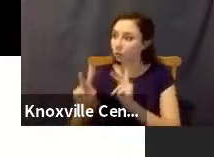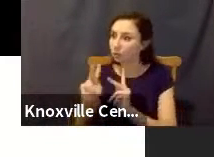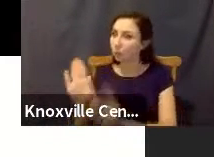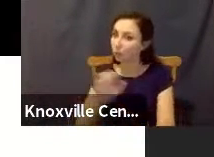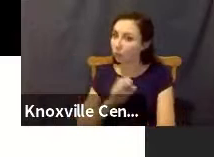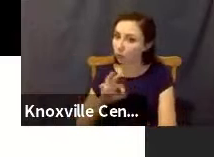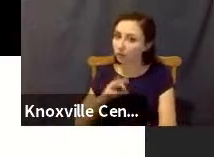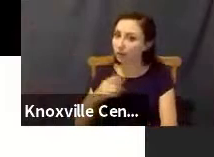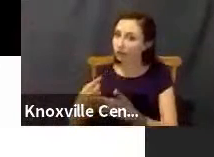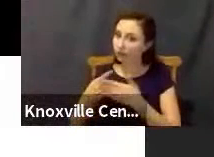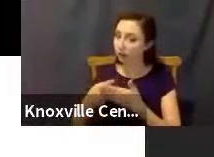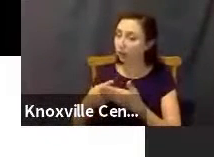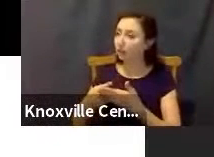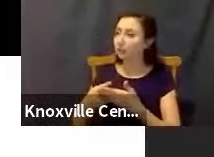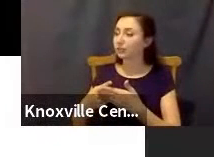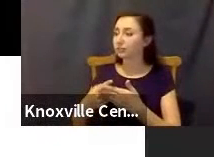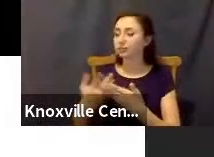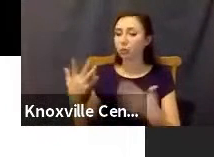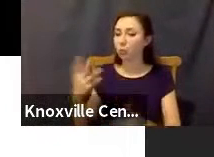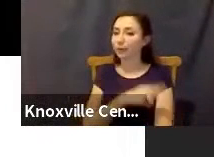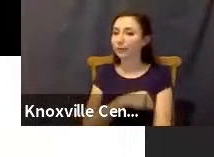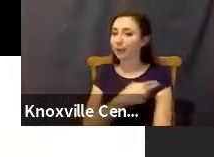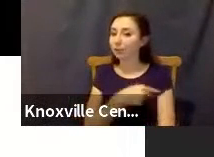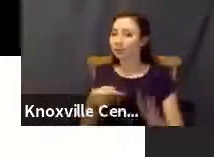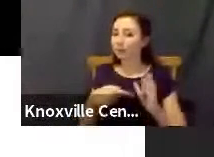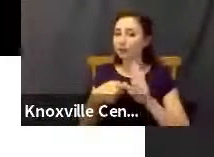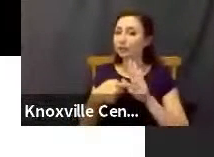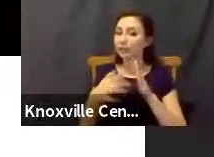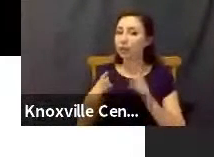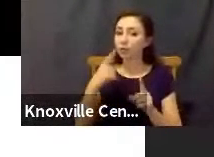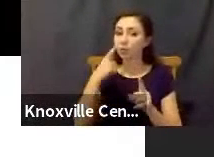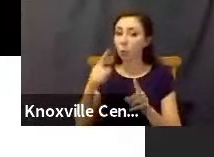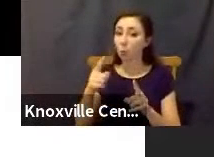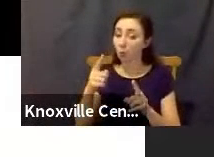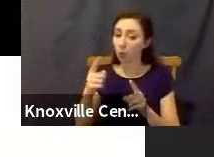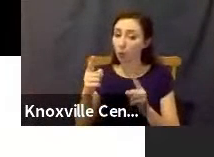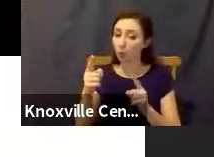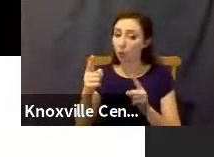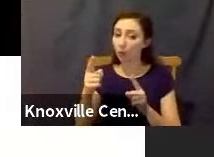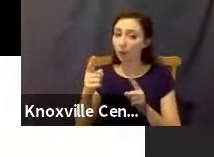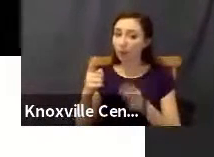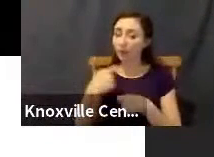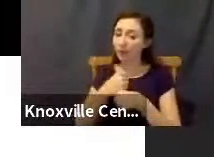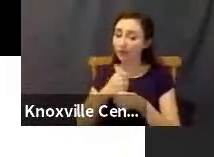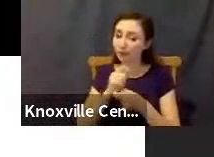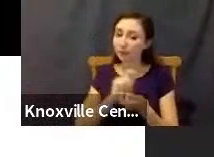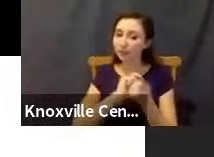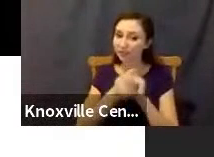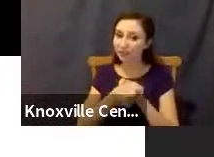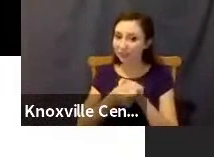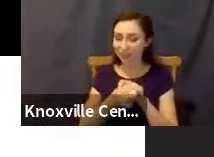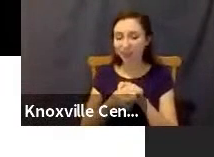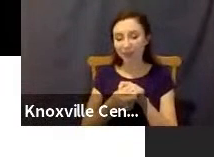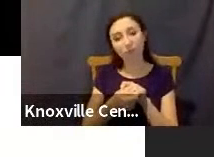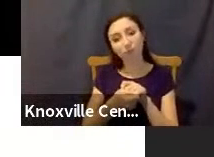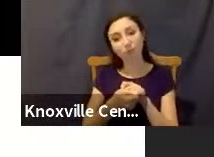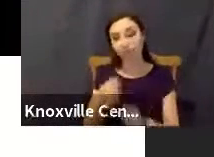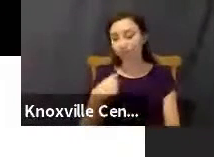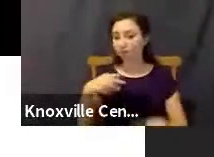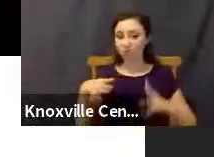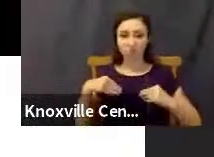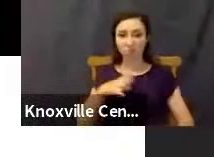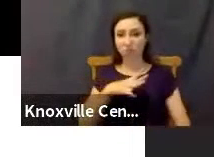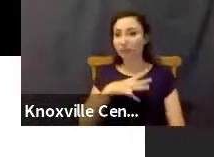and talk about what a hospital indicator would be for making a change, I'm fine